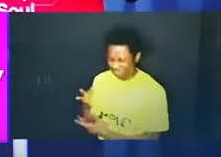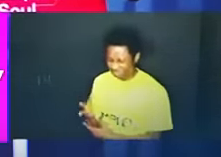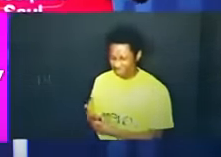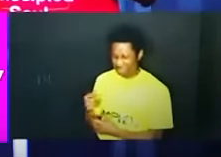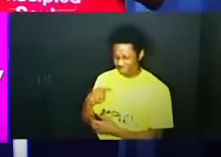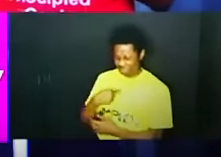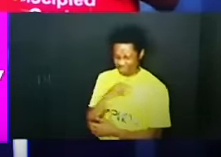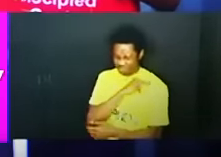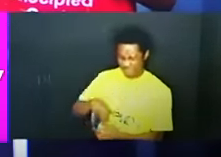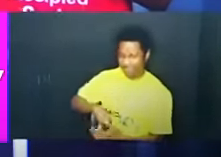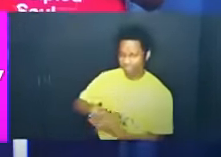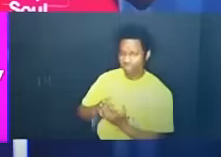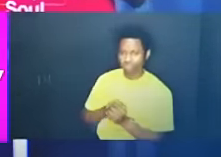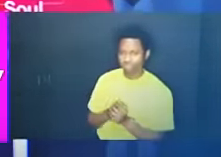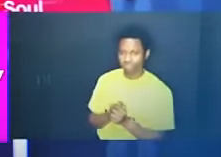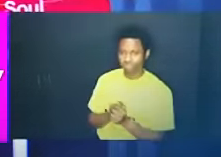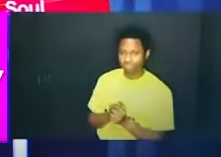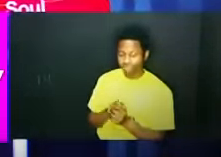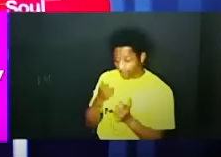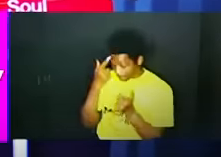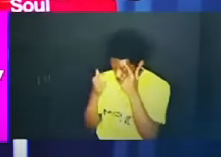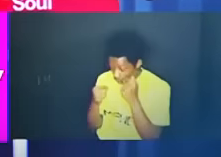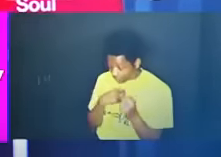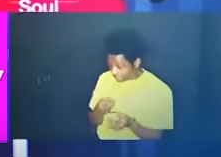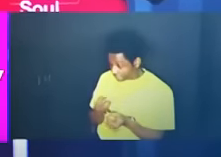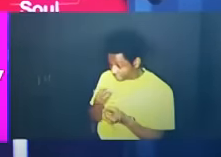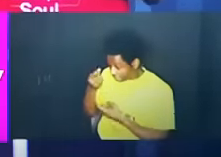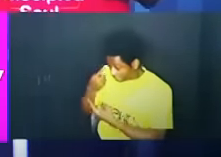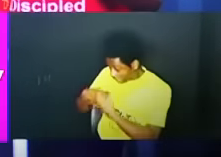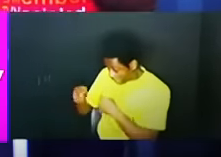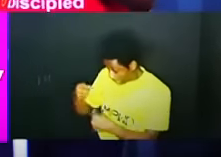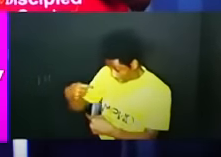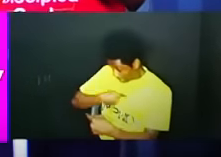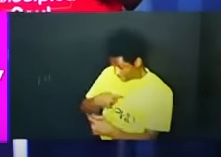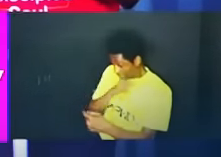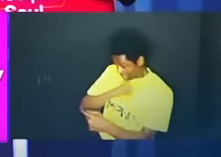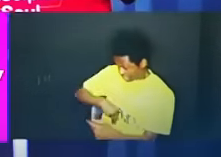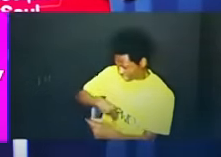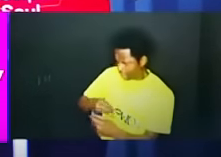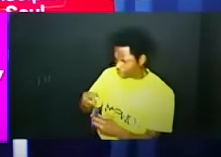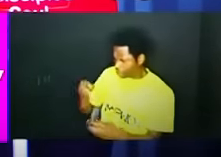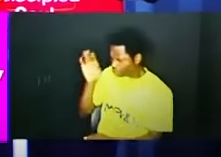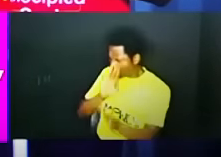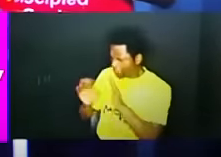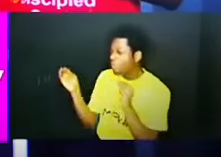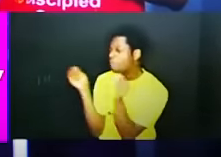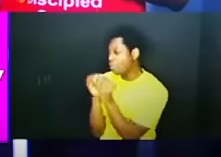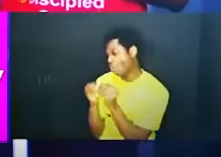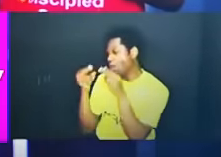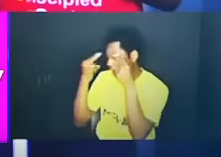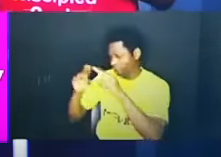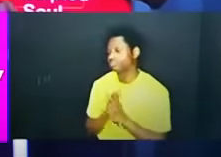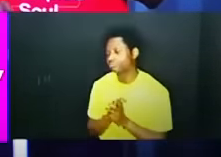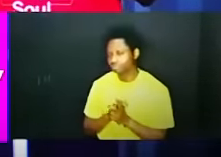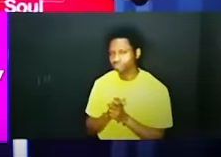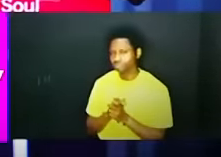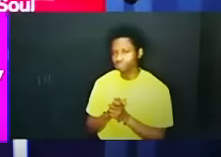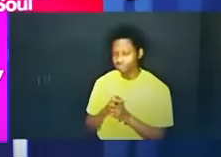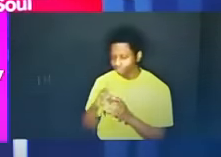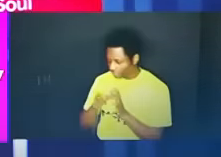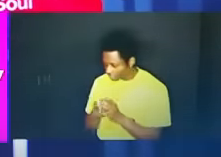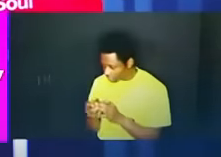Messiah. Because it will cause so much trouble for him. San said, between your how kasi abre no. Then the woman looked at